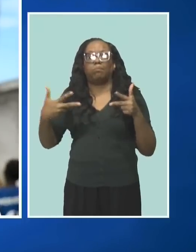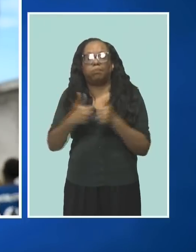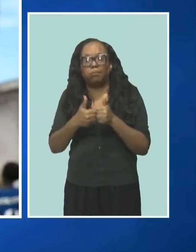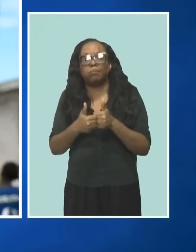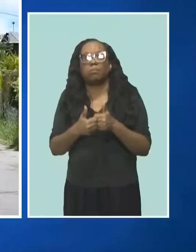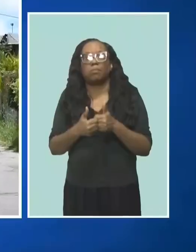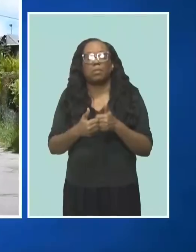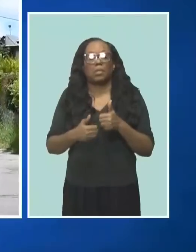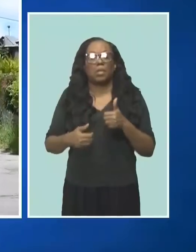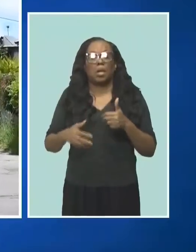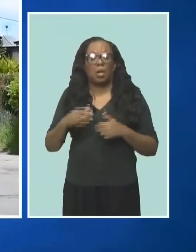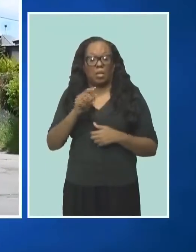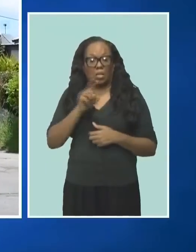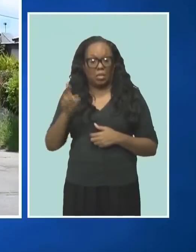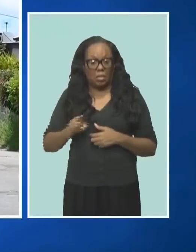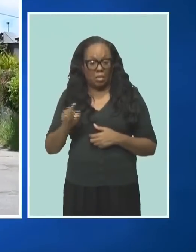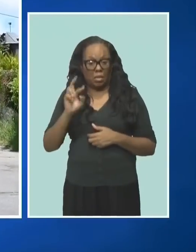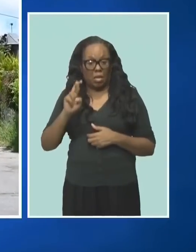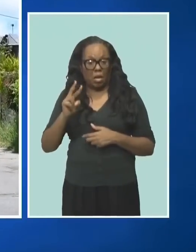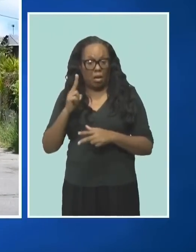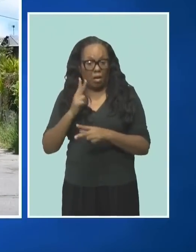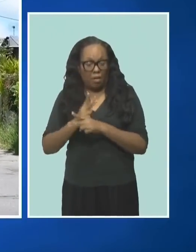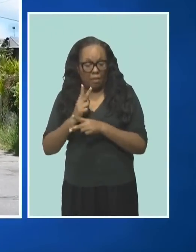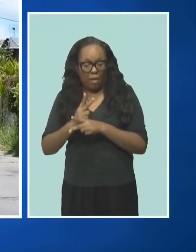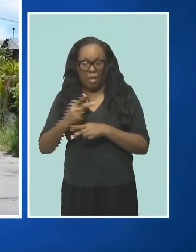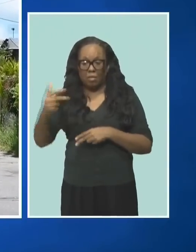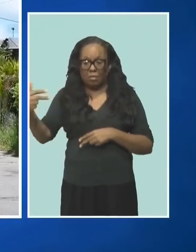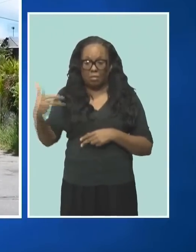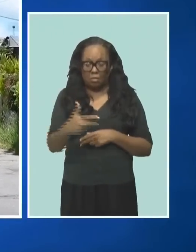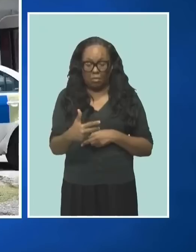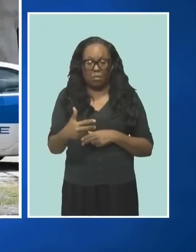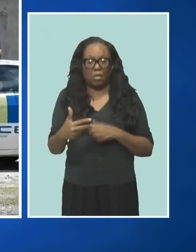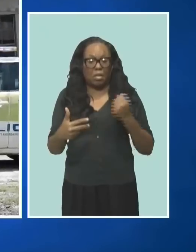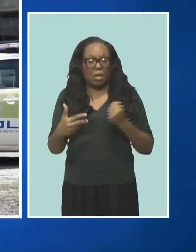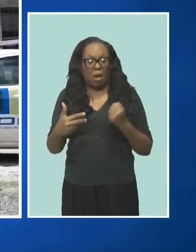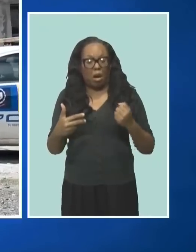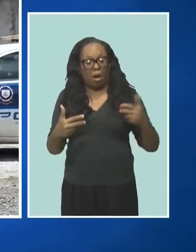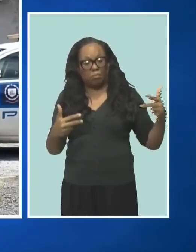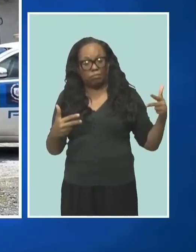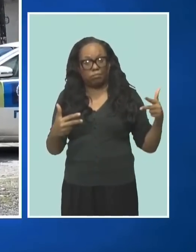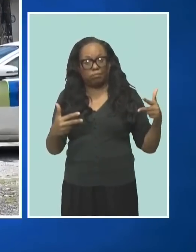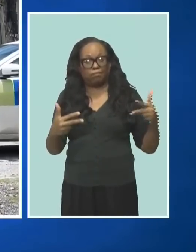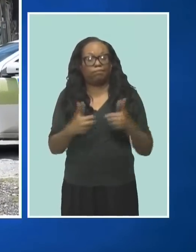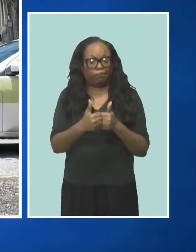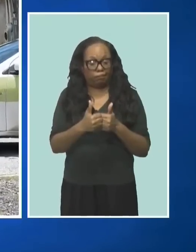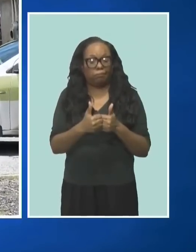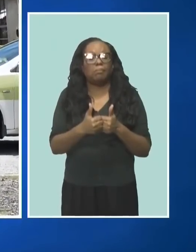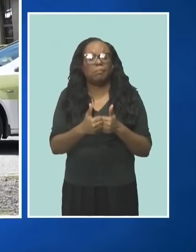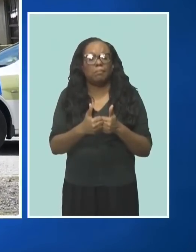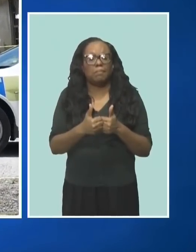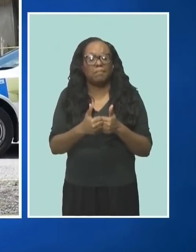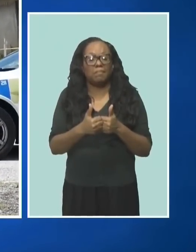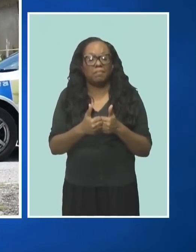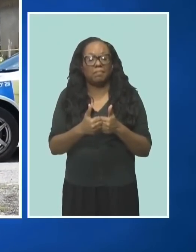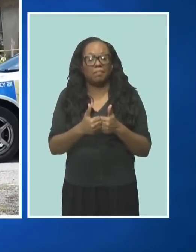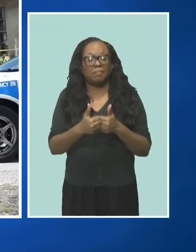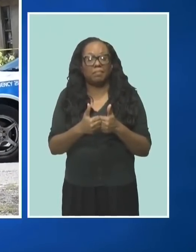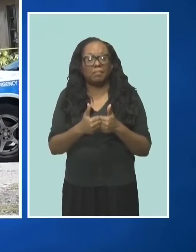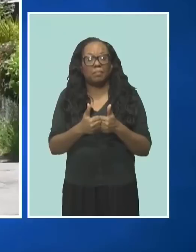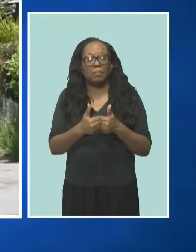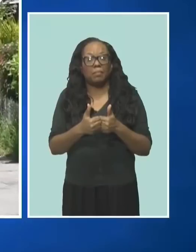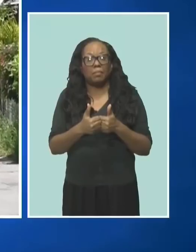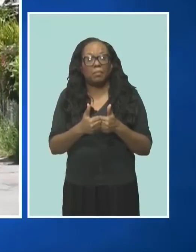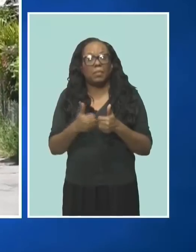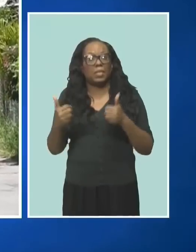a road taxi traveling in the opposite direction. After colliding, it